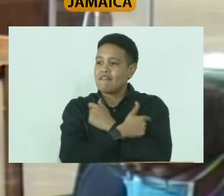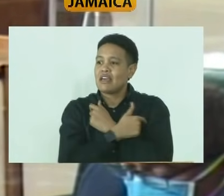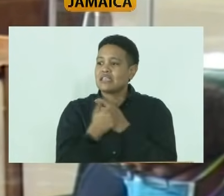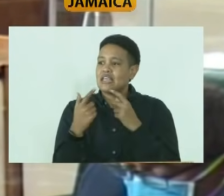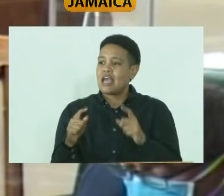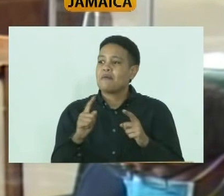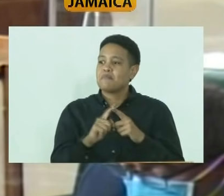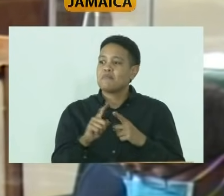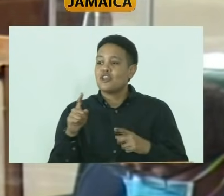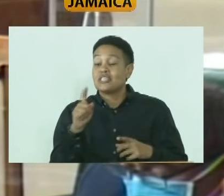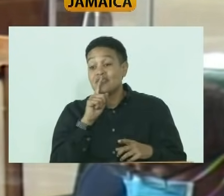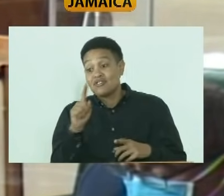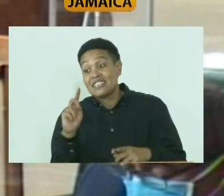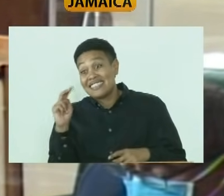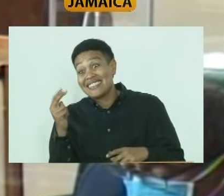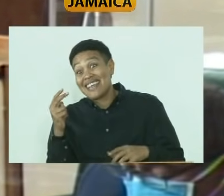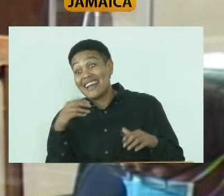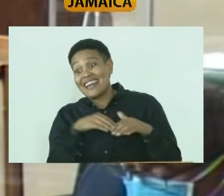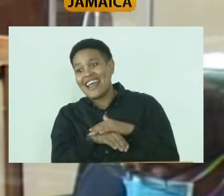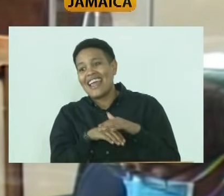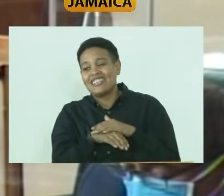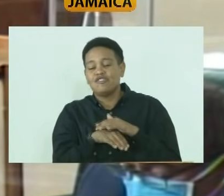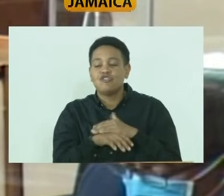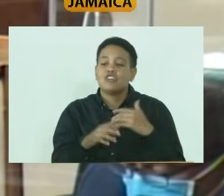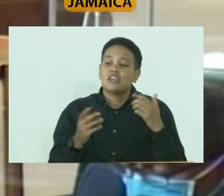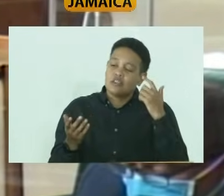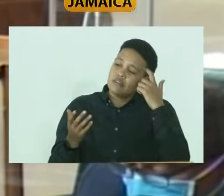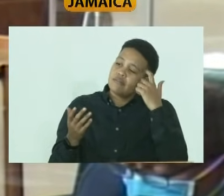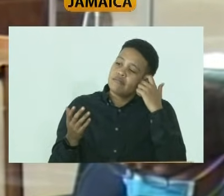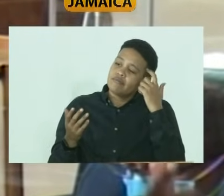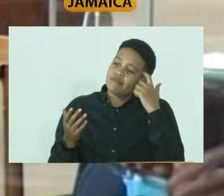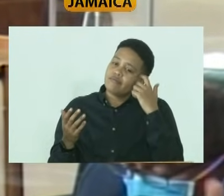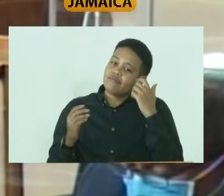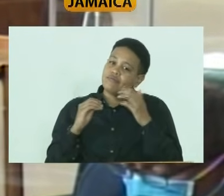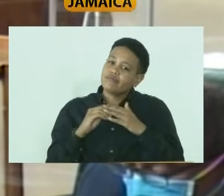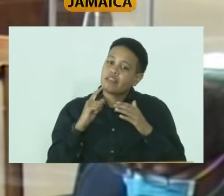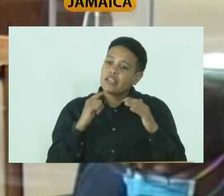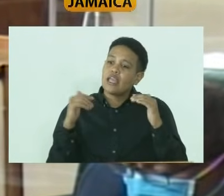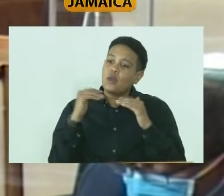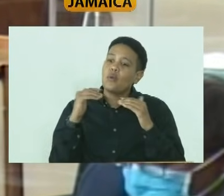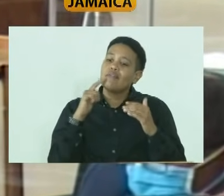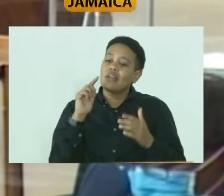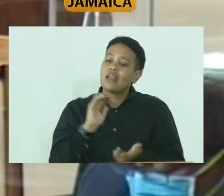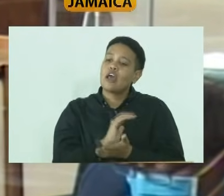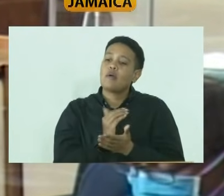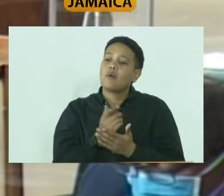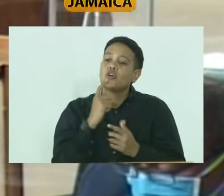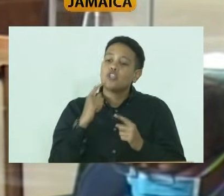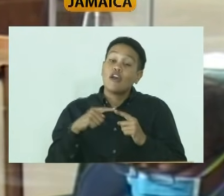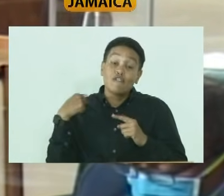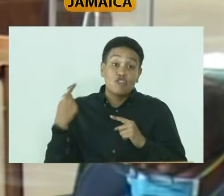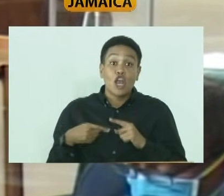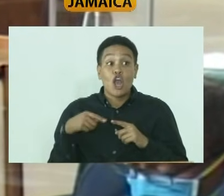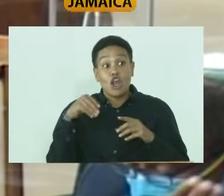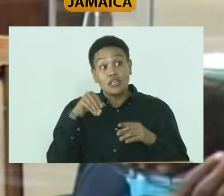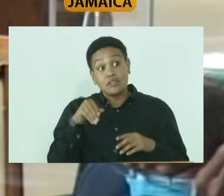and at a second entry in the equivalent amount of recurrent program